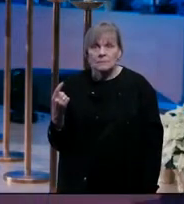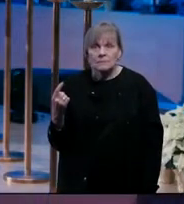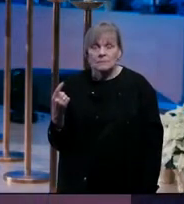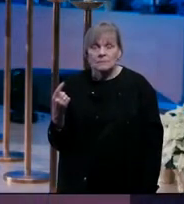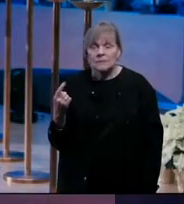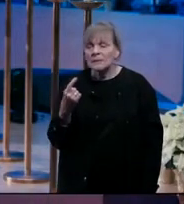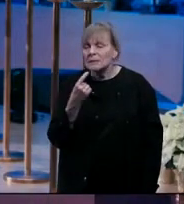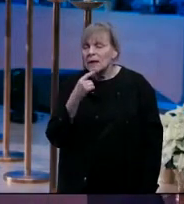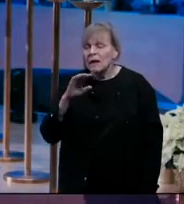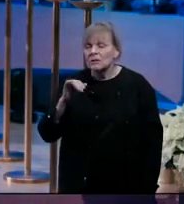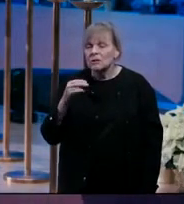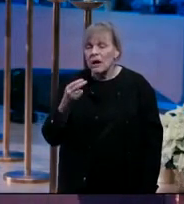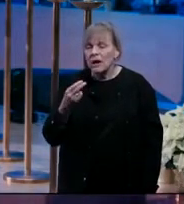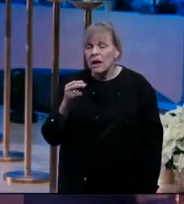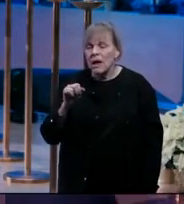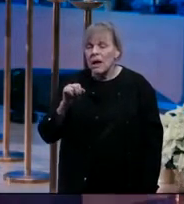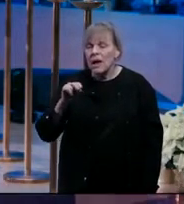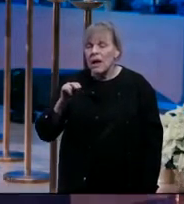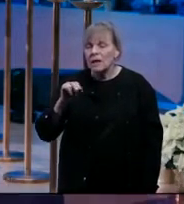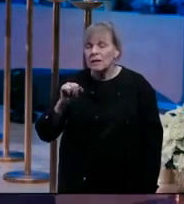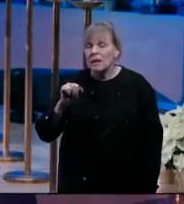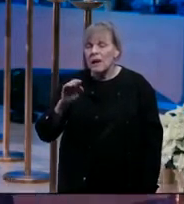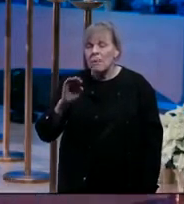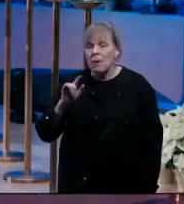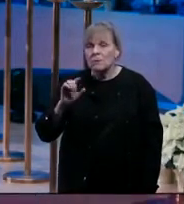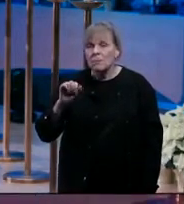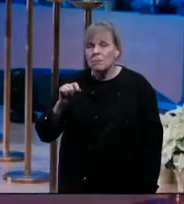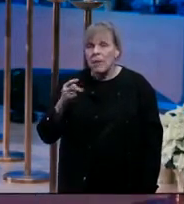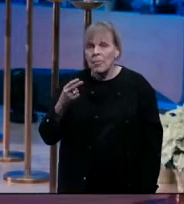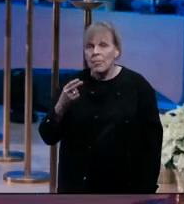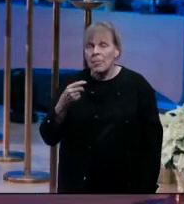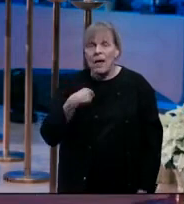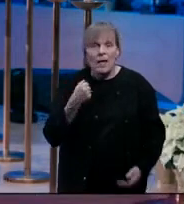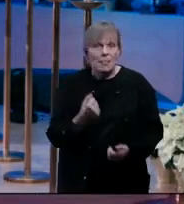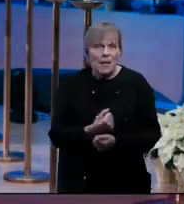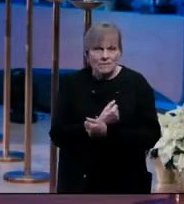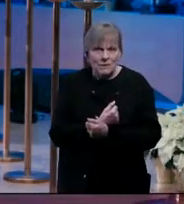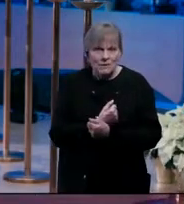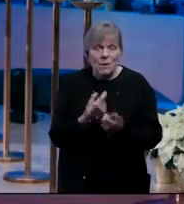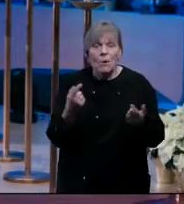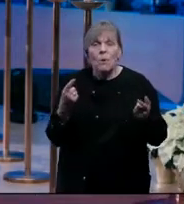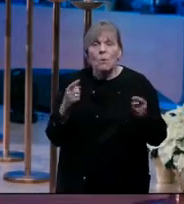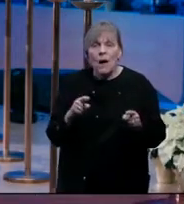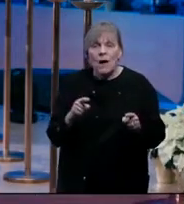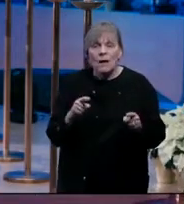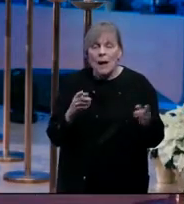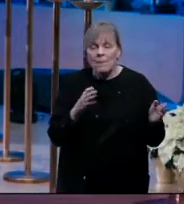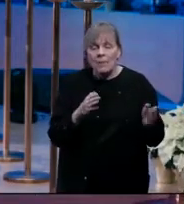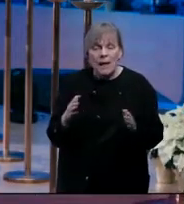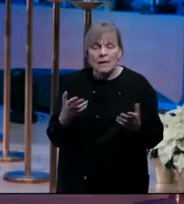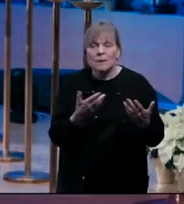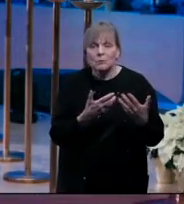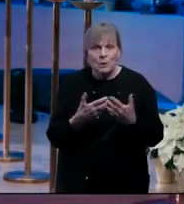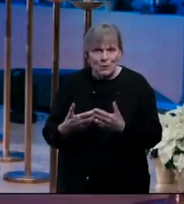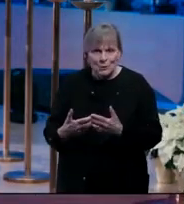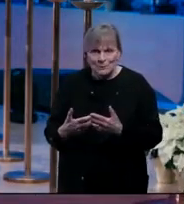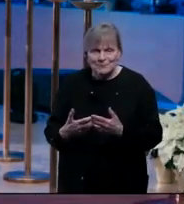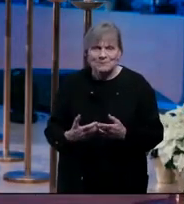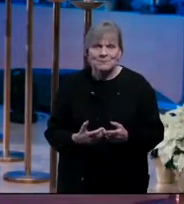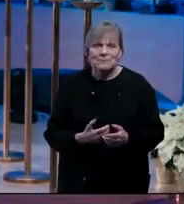I'll say it with John Hannibal Smith. I love it when a plan comes